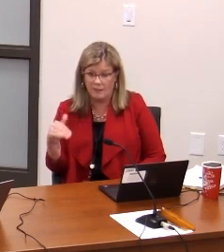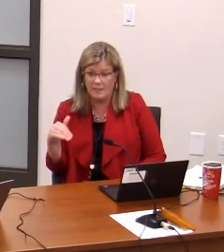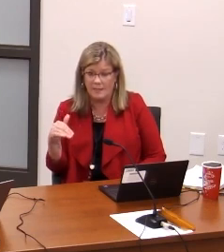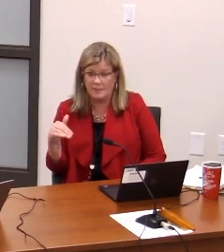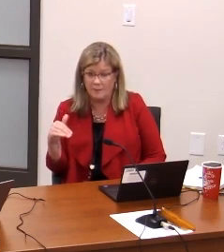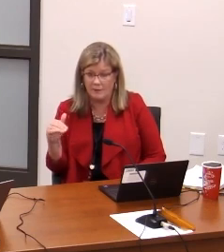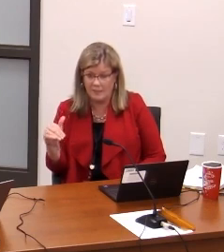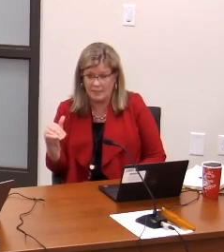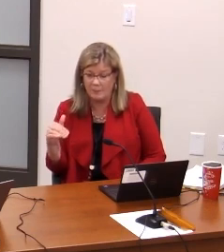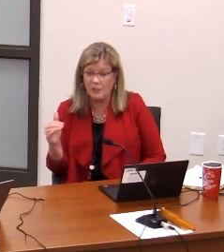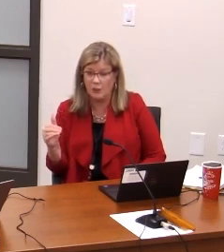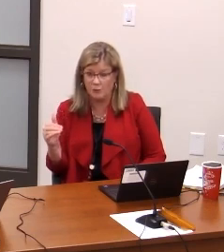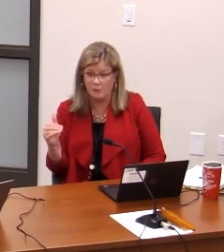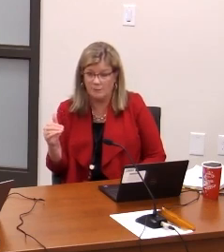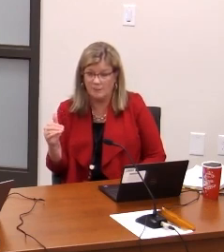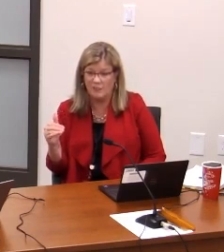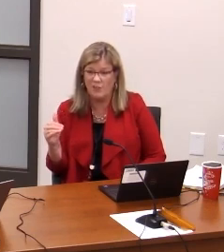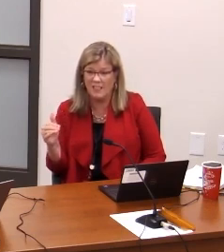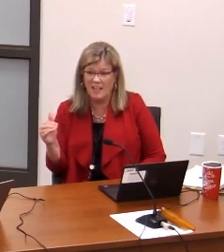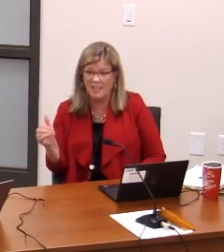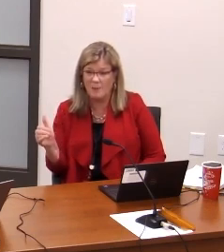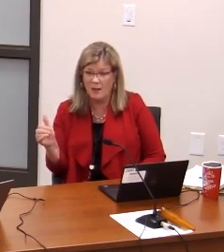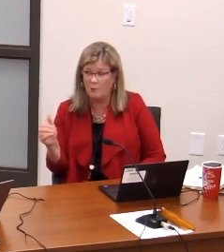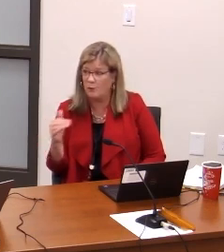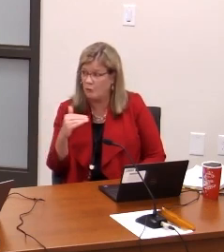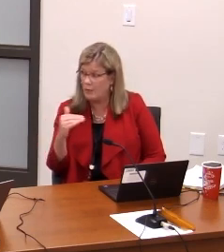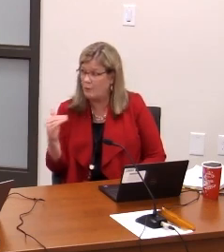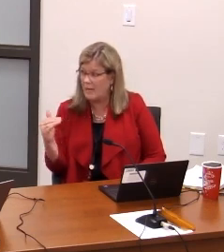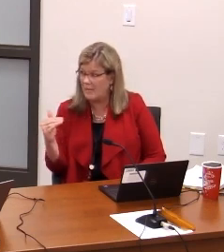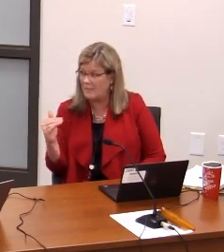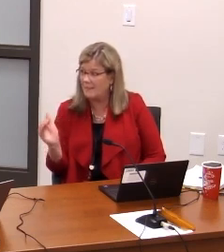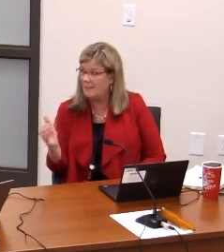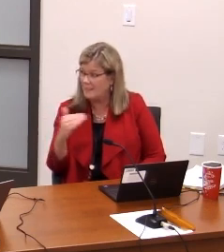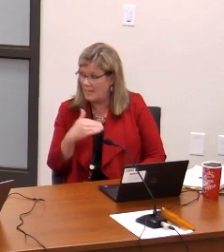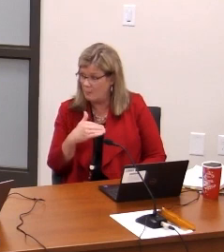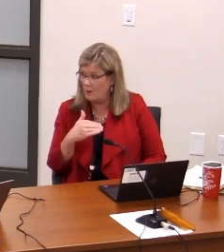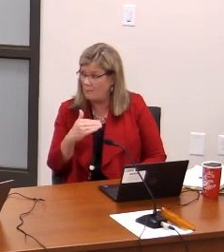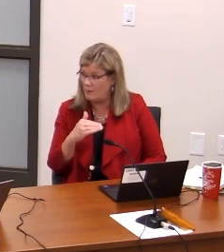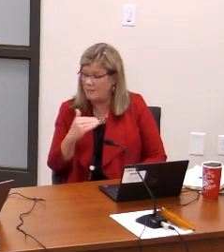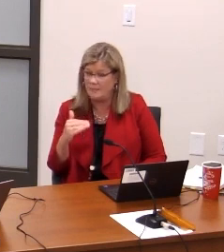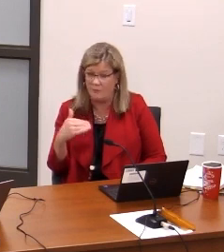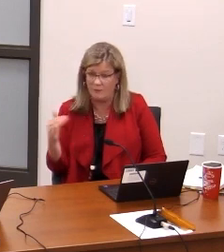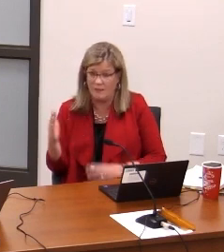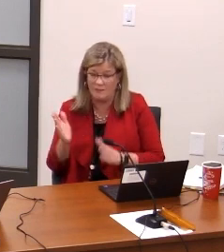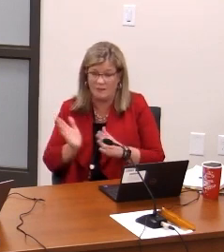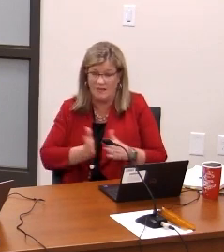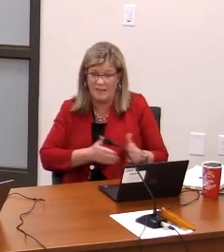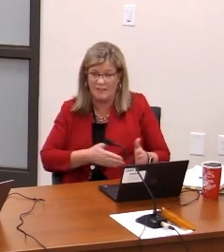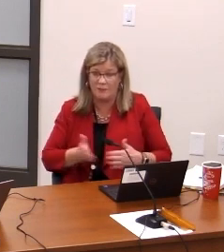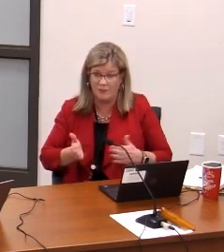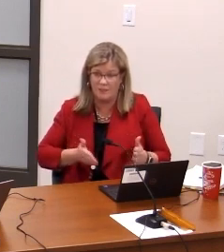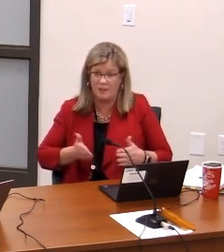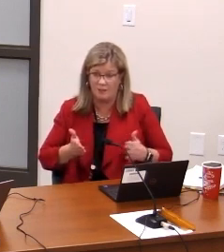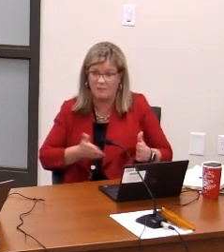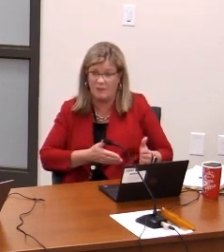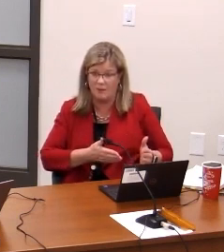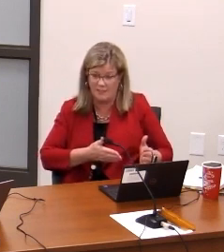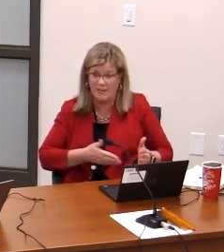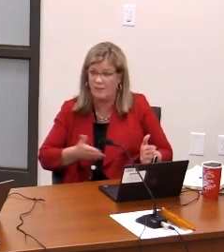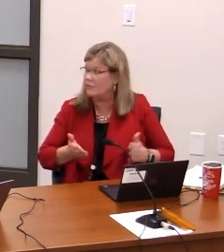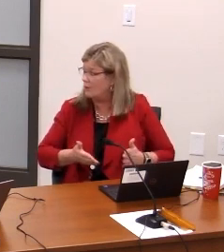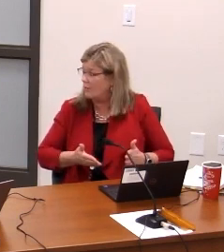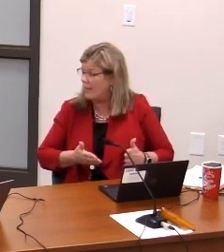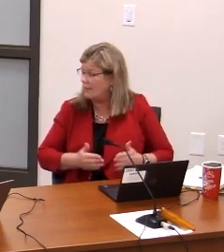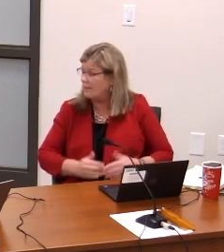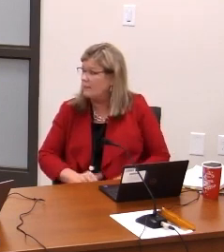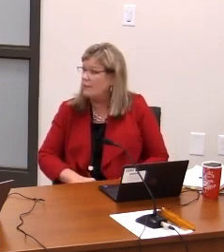With Kentucky Summative Assessments new, it's really not comparable trend-wise to K-Prep because it's different. It's aligned to different,